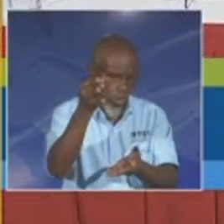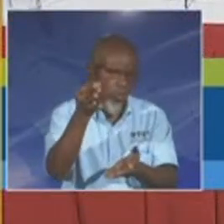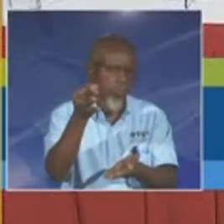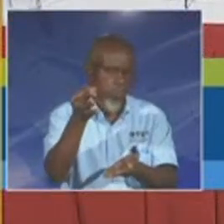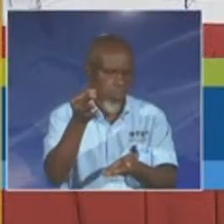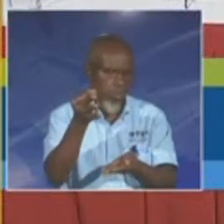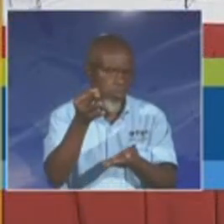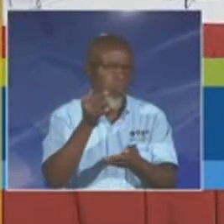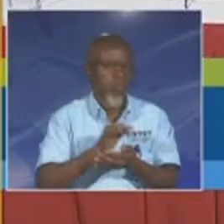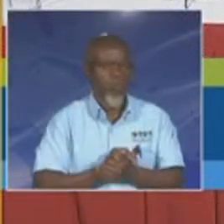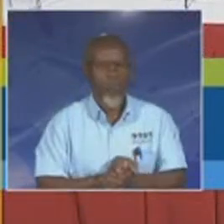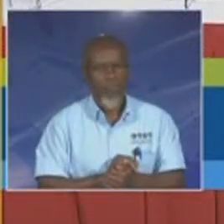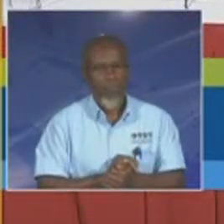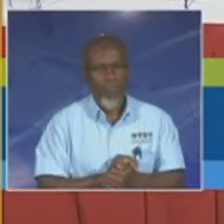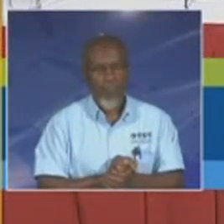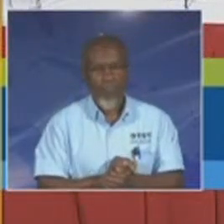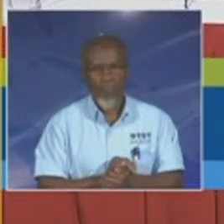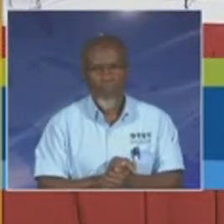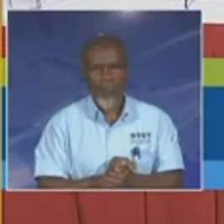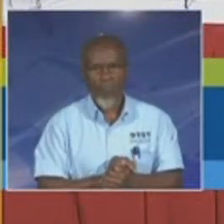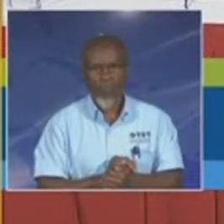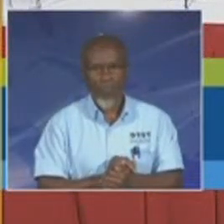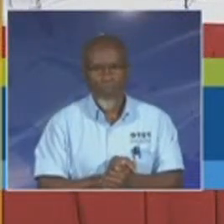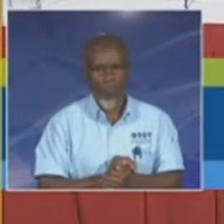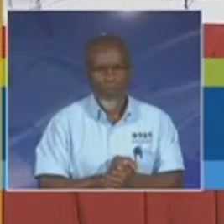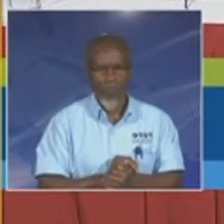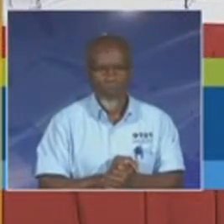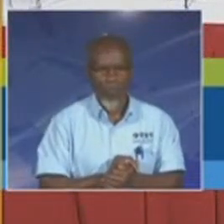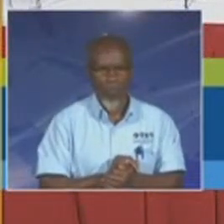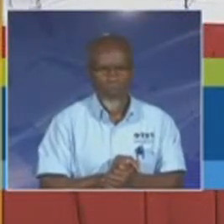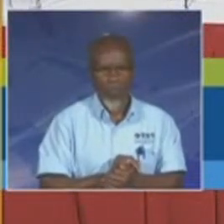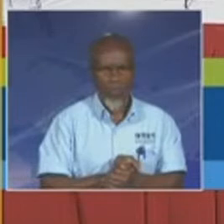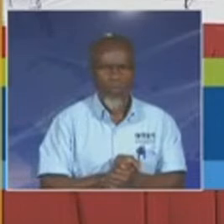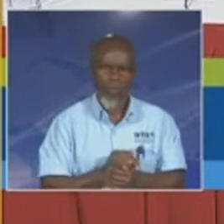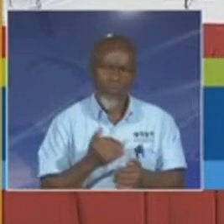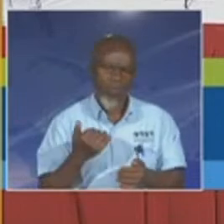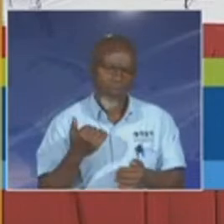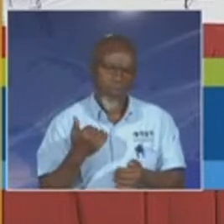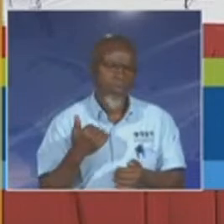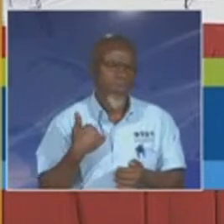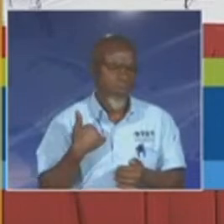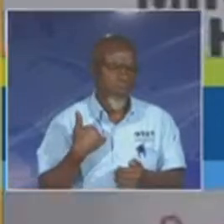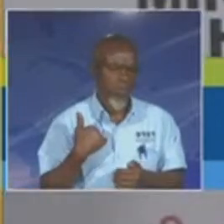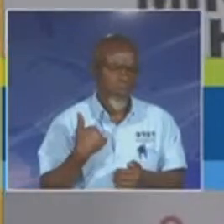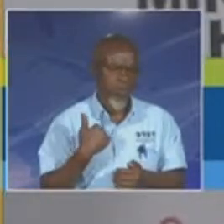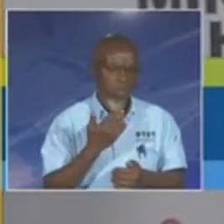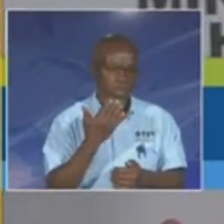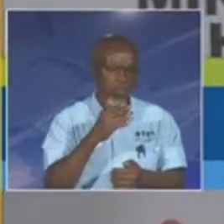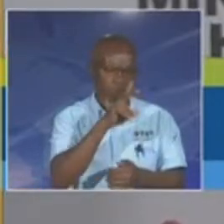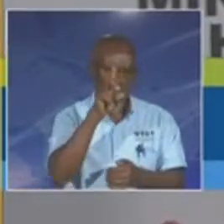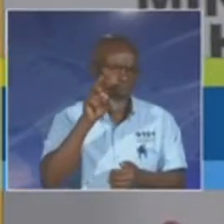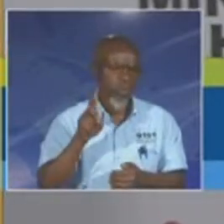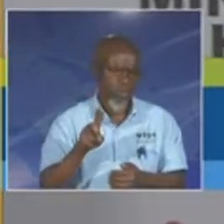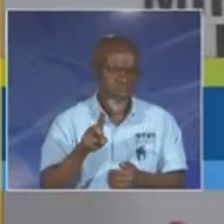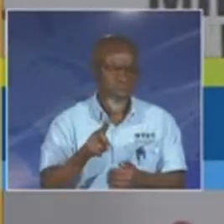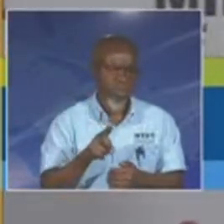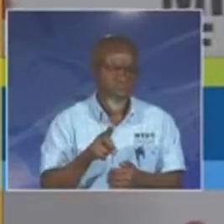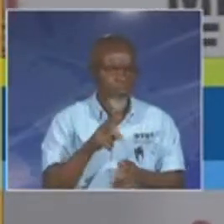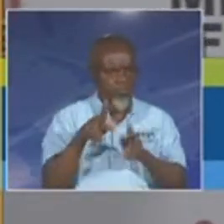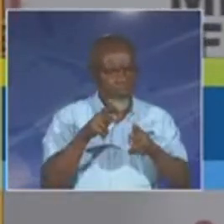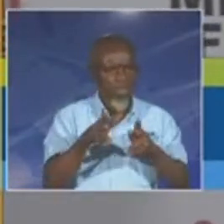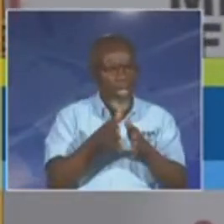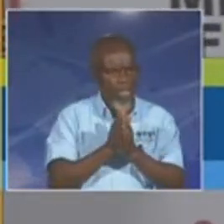Okay, and thank you for the second question. So it has been an issue that has arose from time to time, and people have asked the